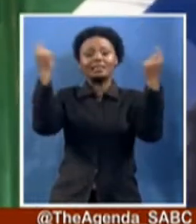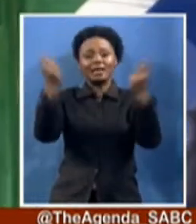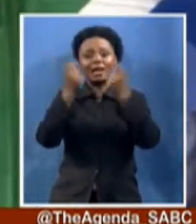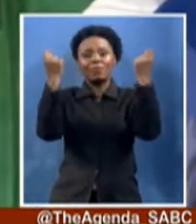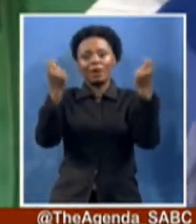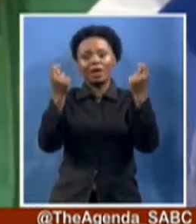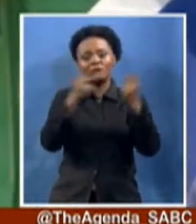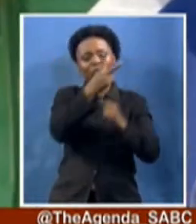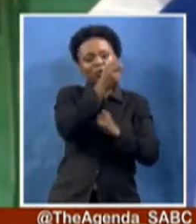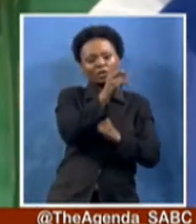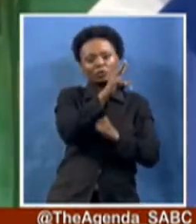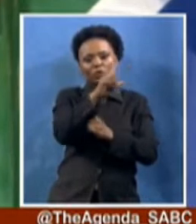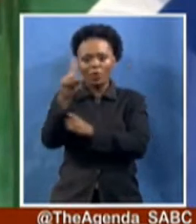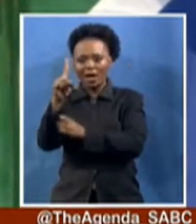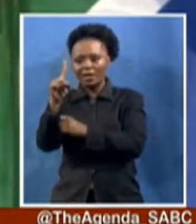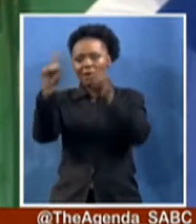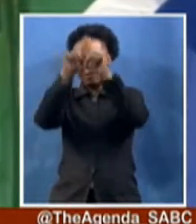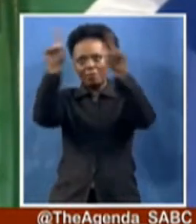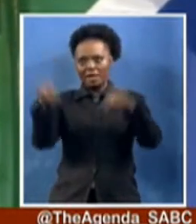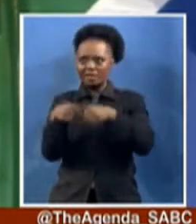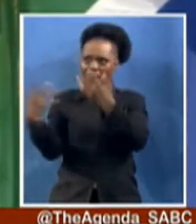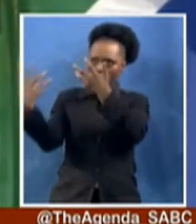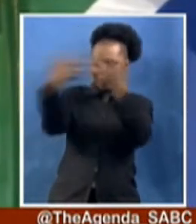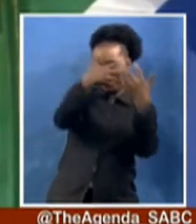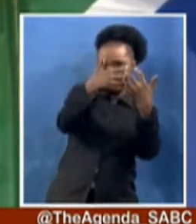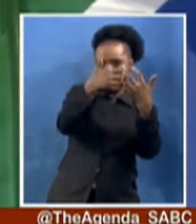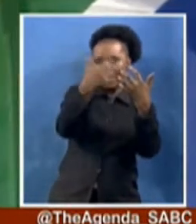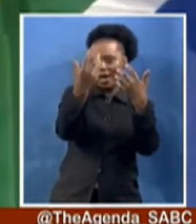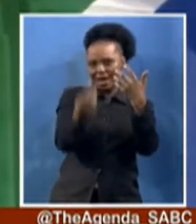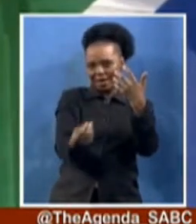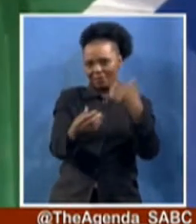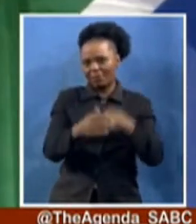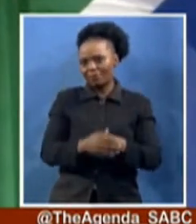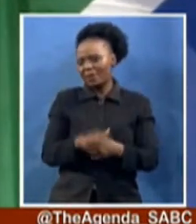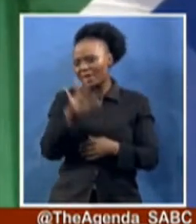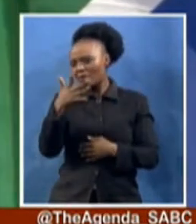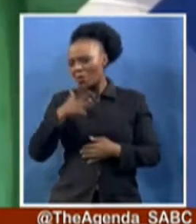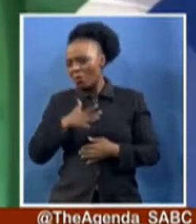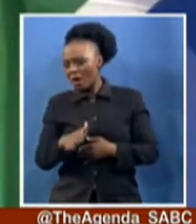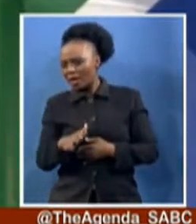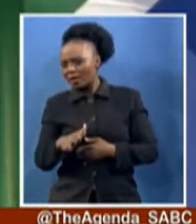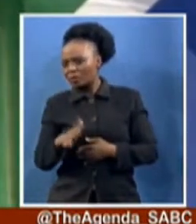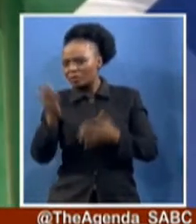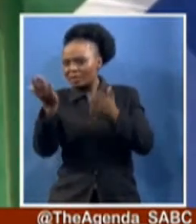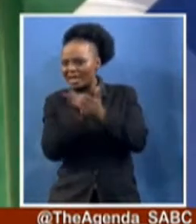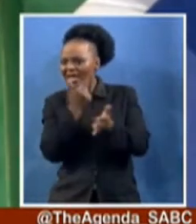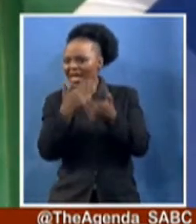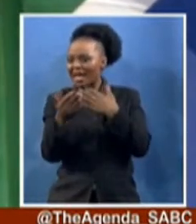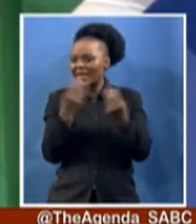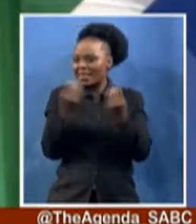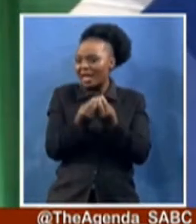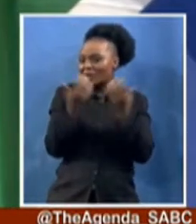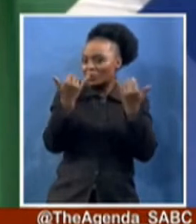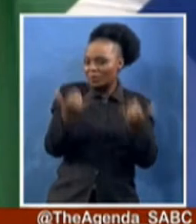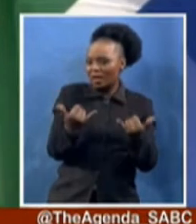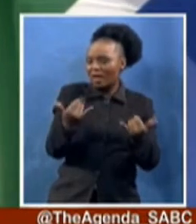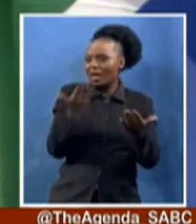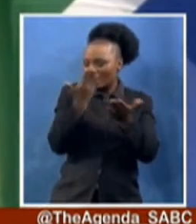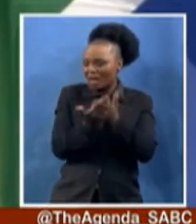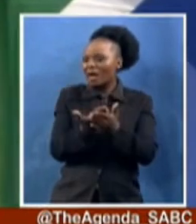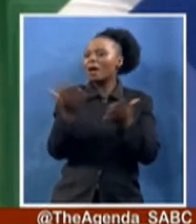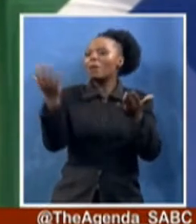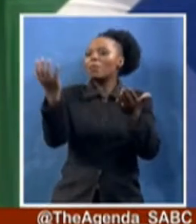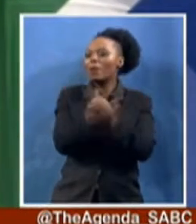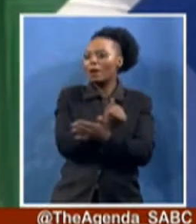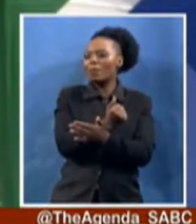you want to check anything you Google today, you will see that Google itself